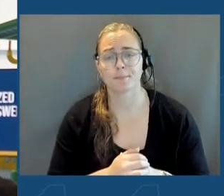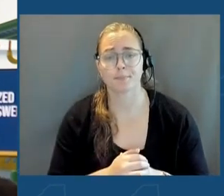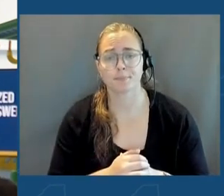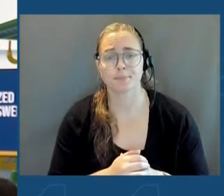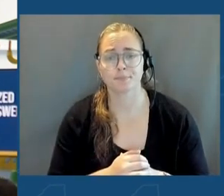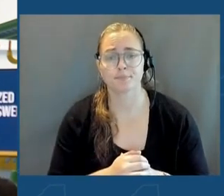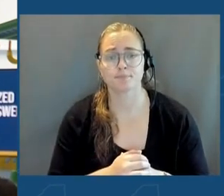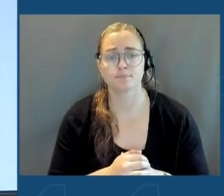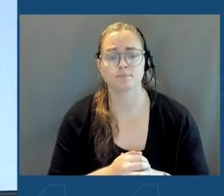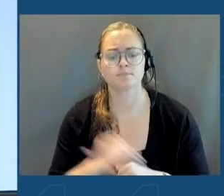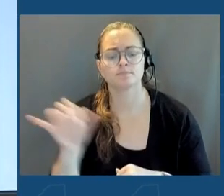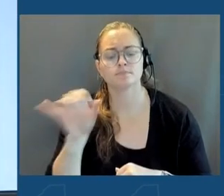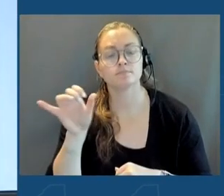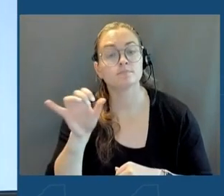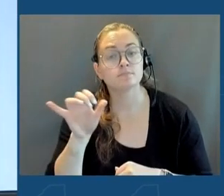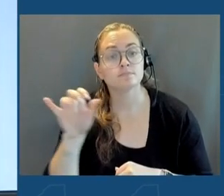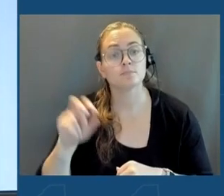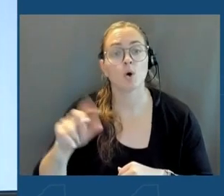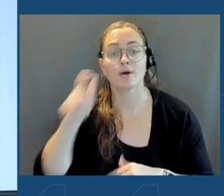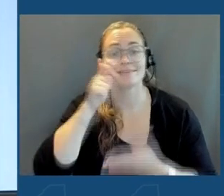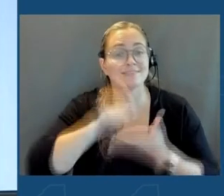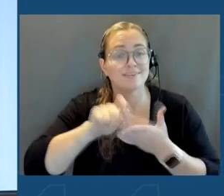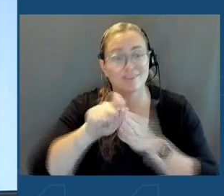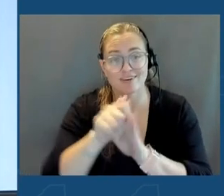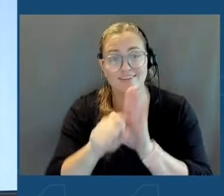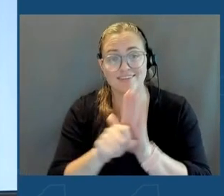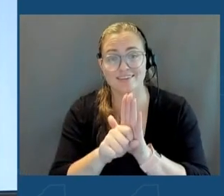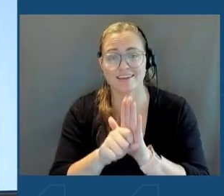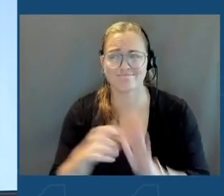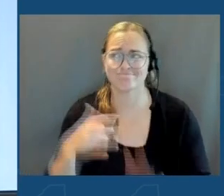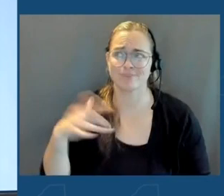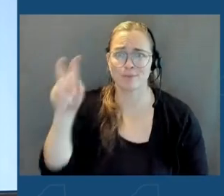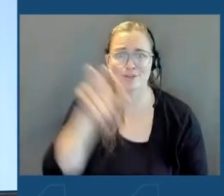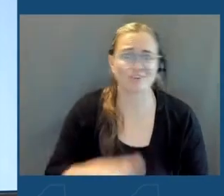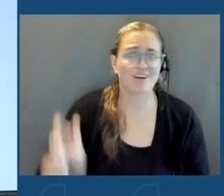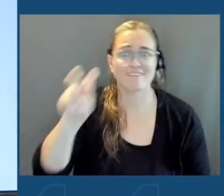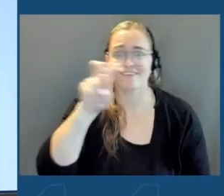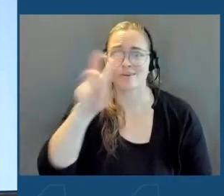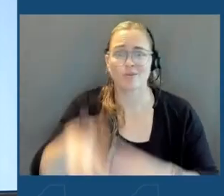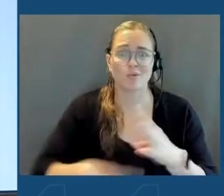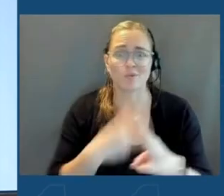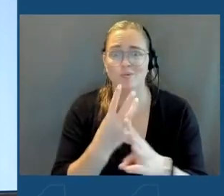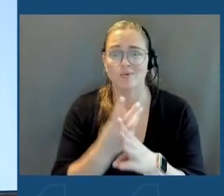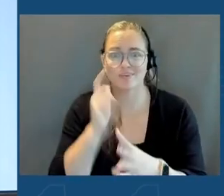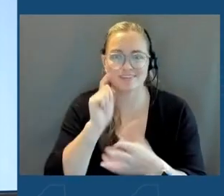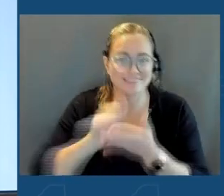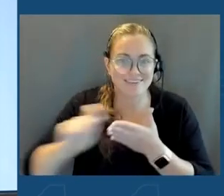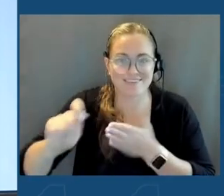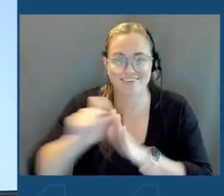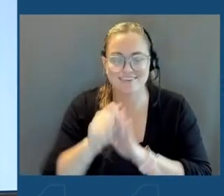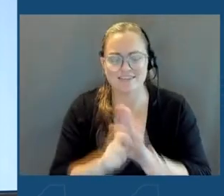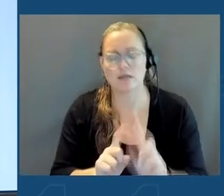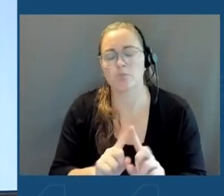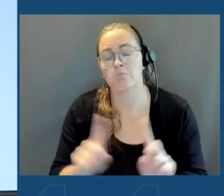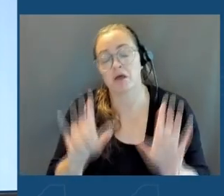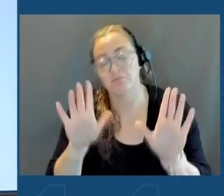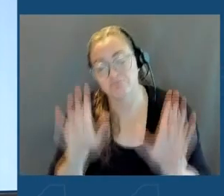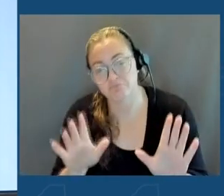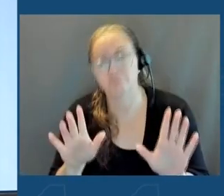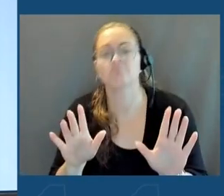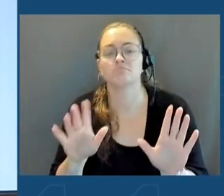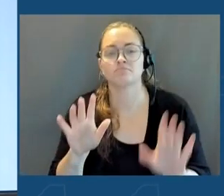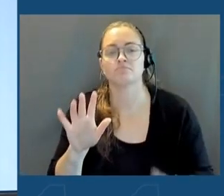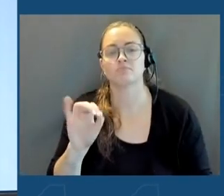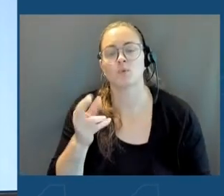I also brought our Secretary of State. He's usually traveling the world as the Secretary of the State. But Robert Rodriguez,